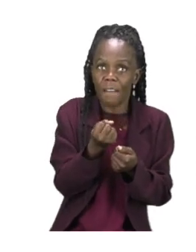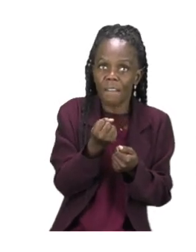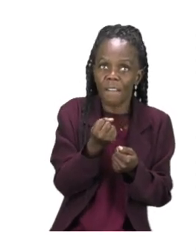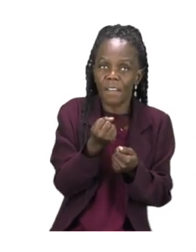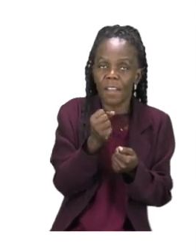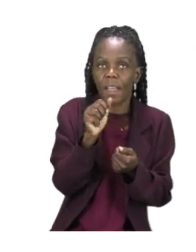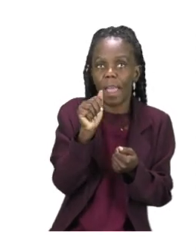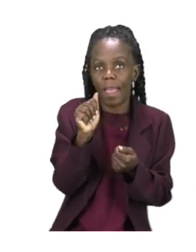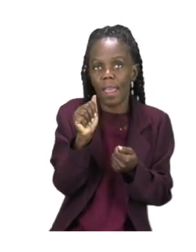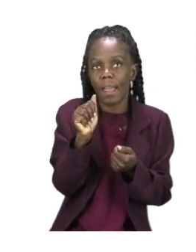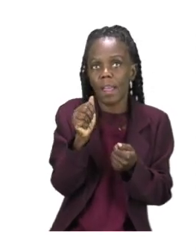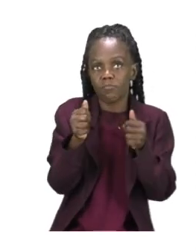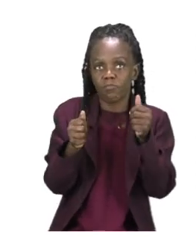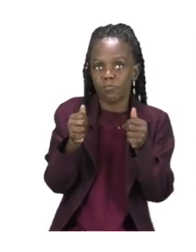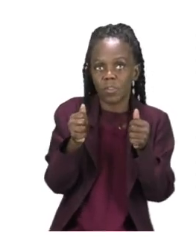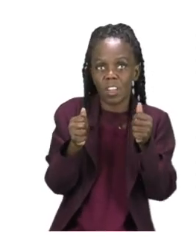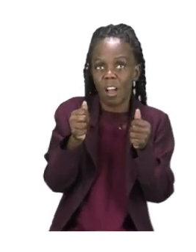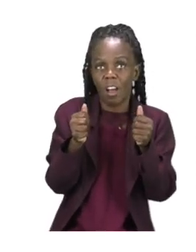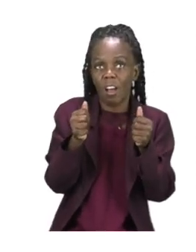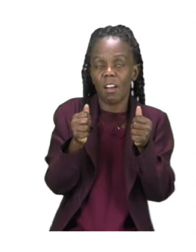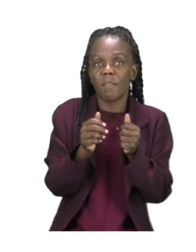have a car.